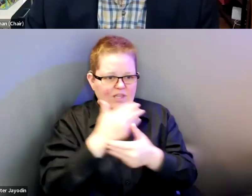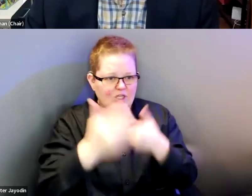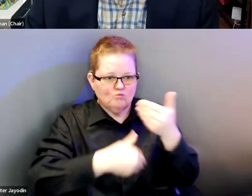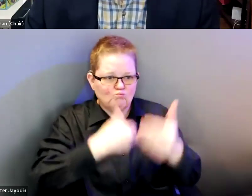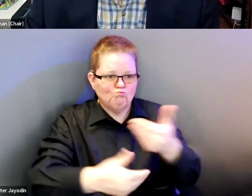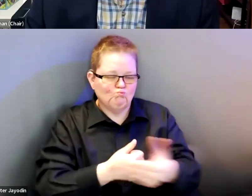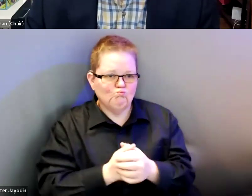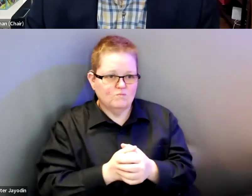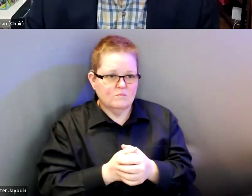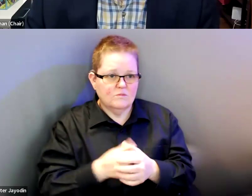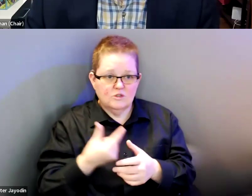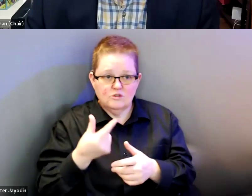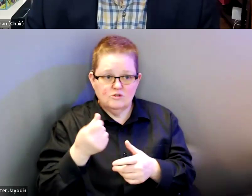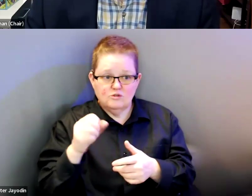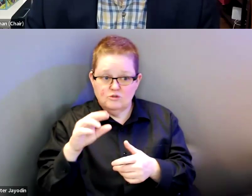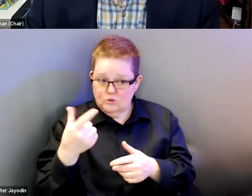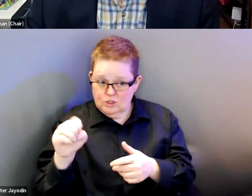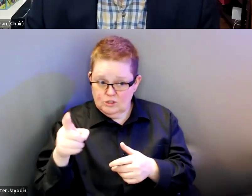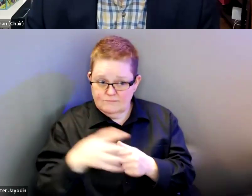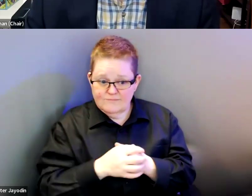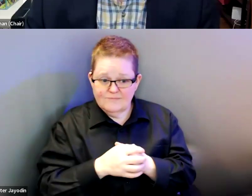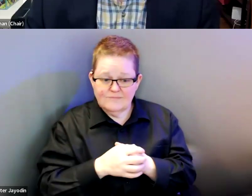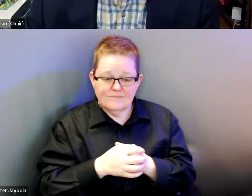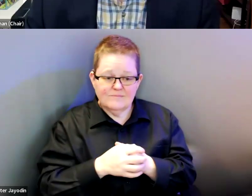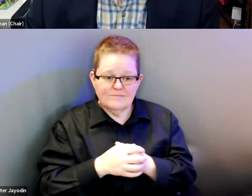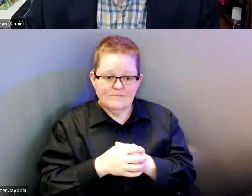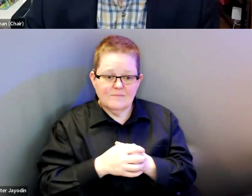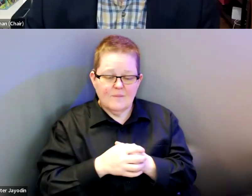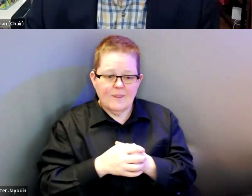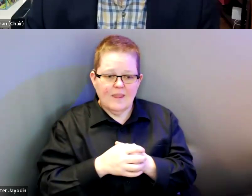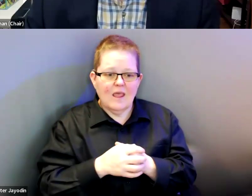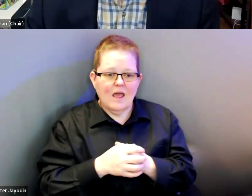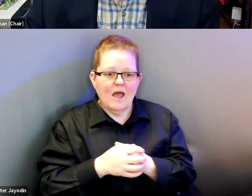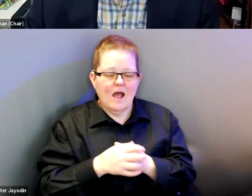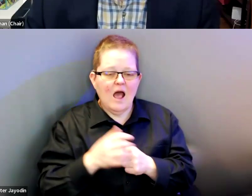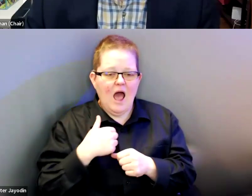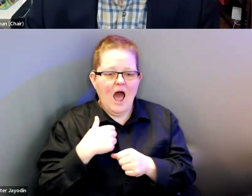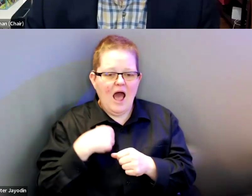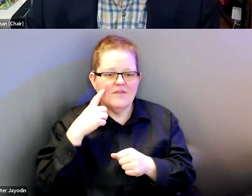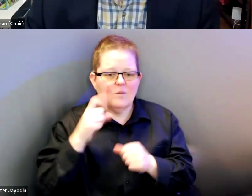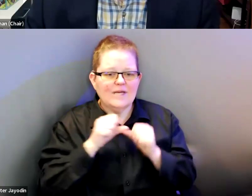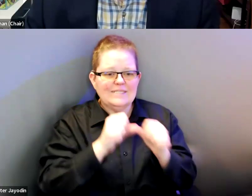and Joyce? In the meantime, are we to continue as planned with this?